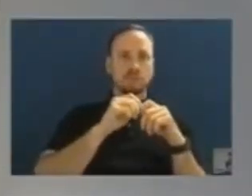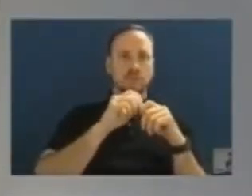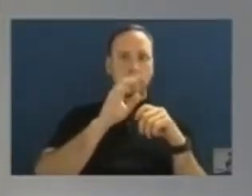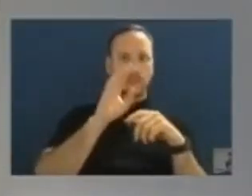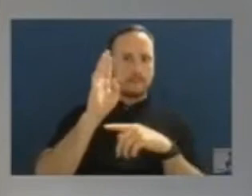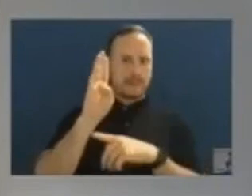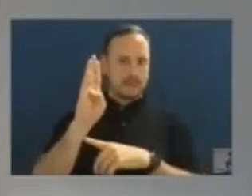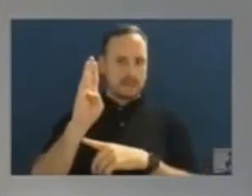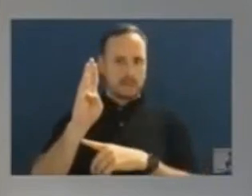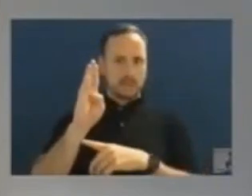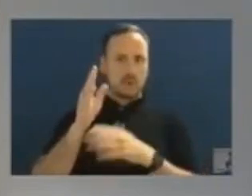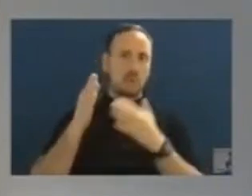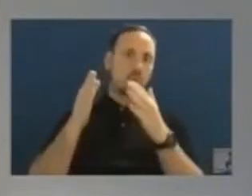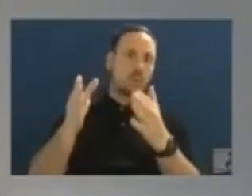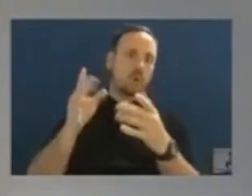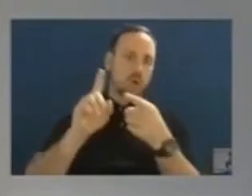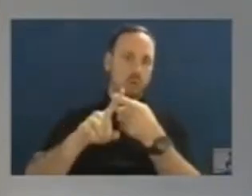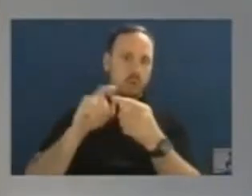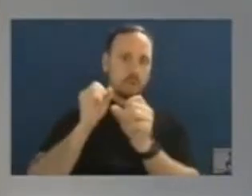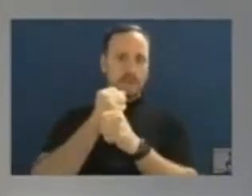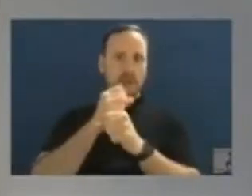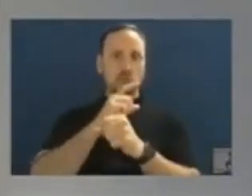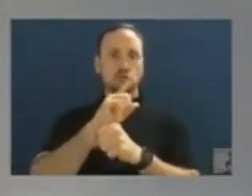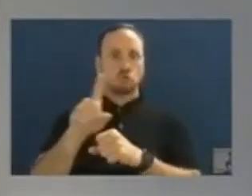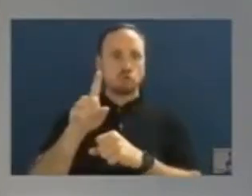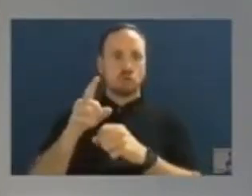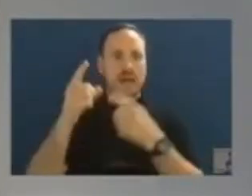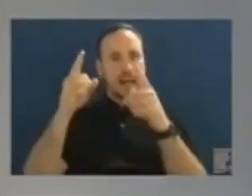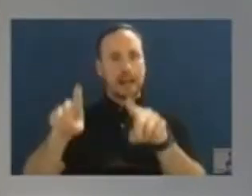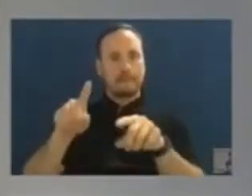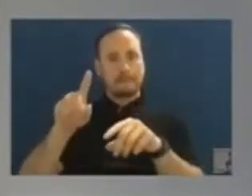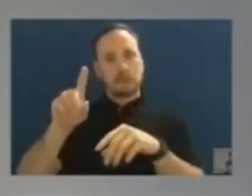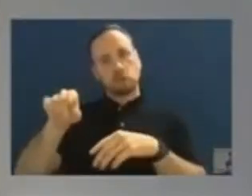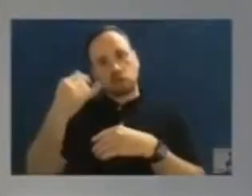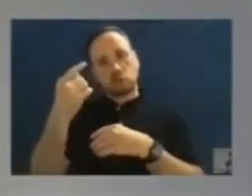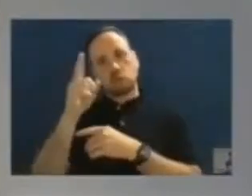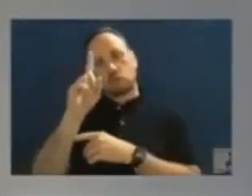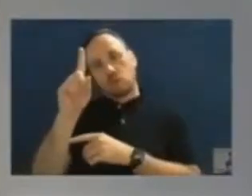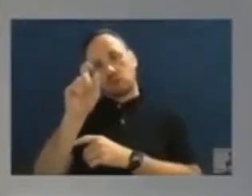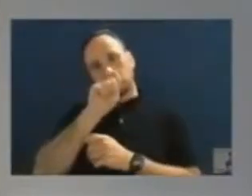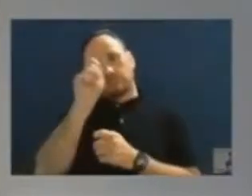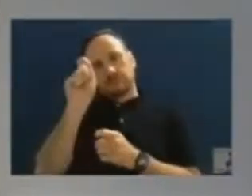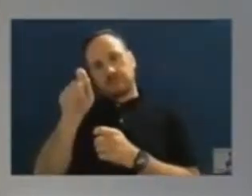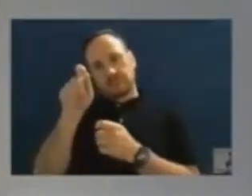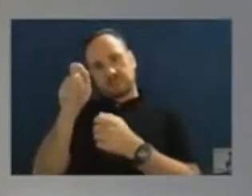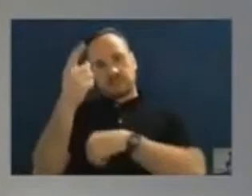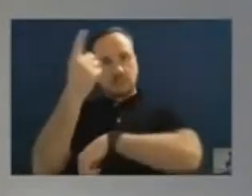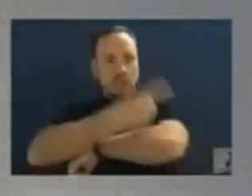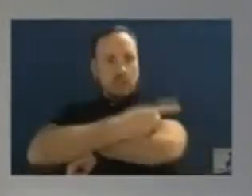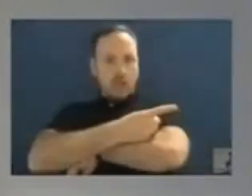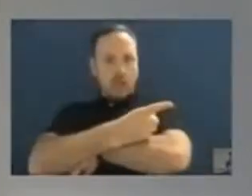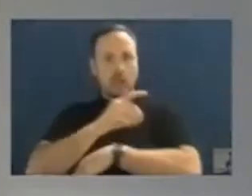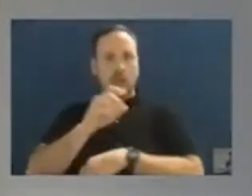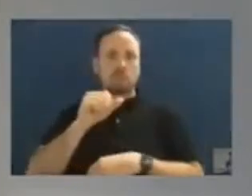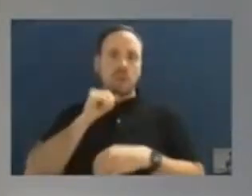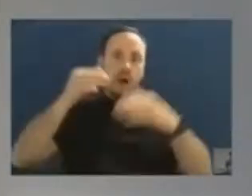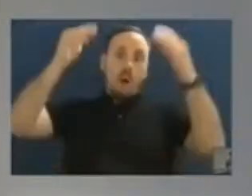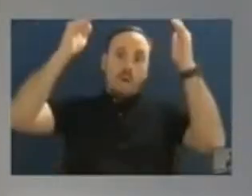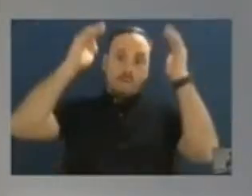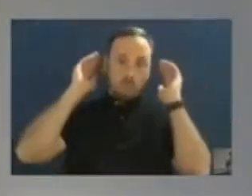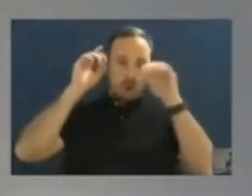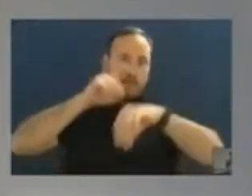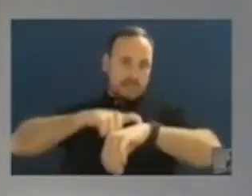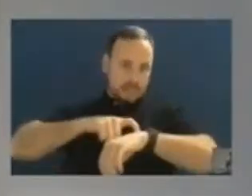to make sure that it's happening only on one specific day of the week, right? So that it's not such an overwhelming time, and that time can be